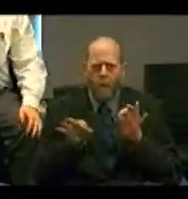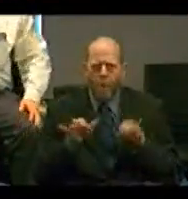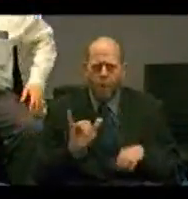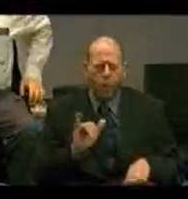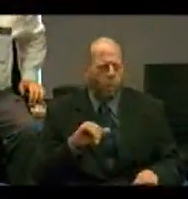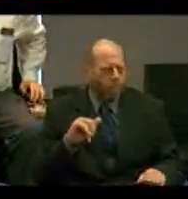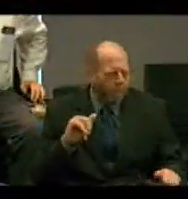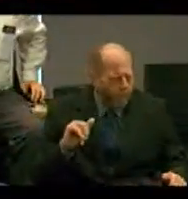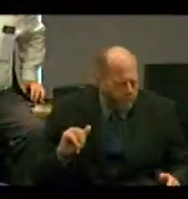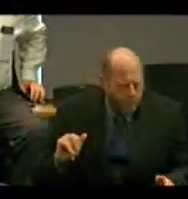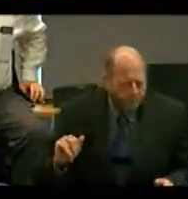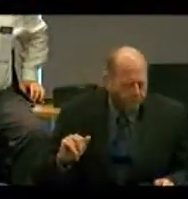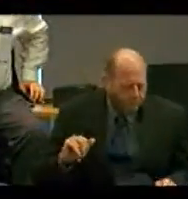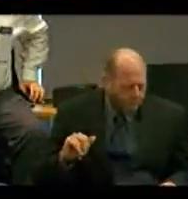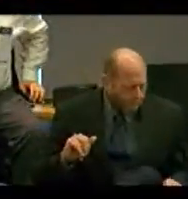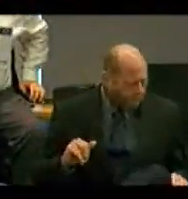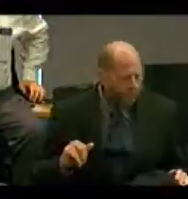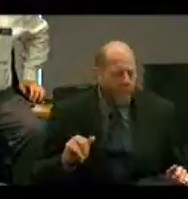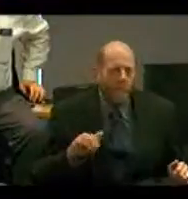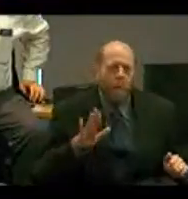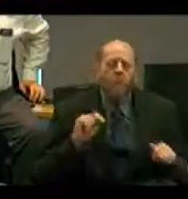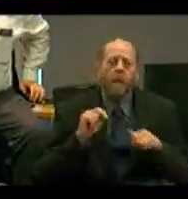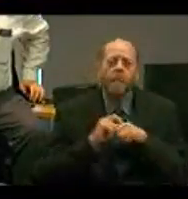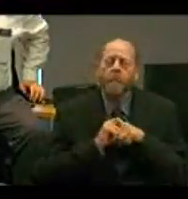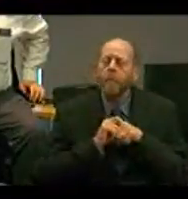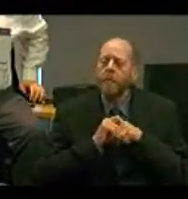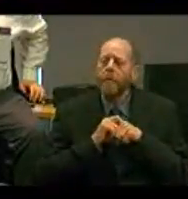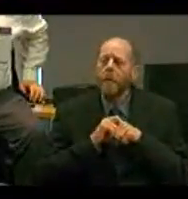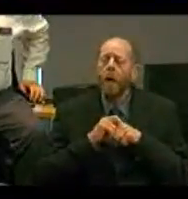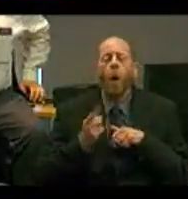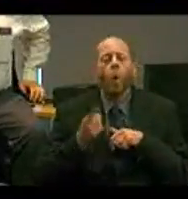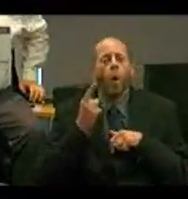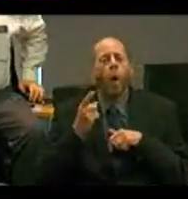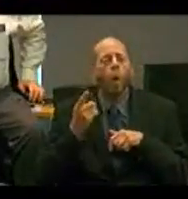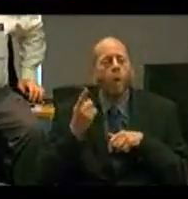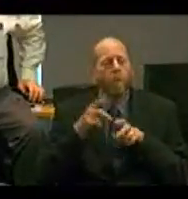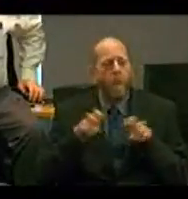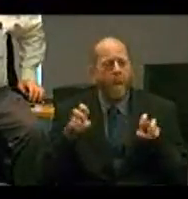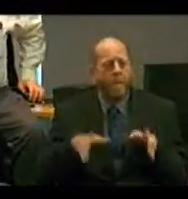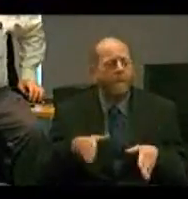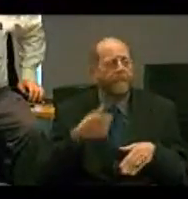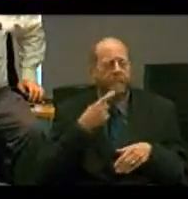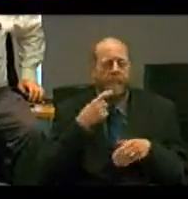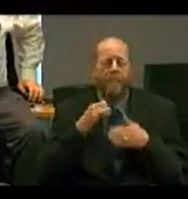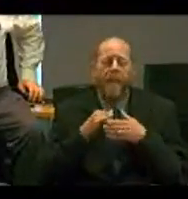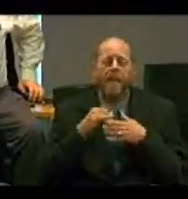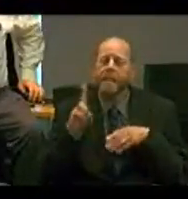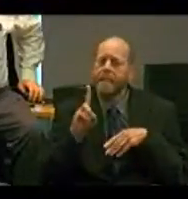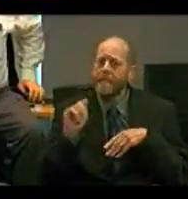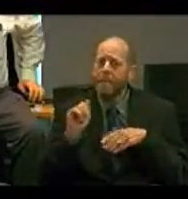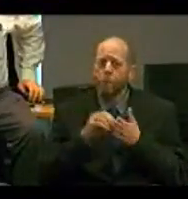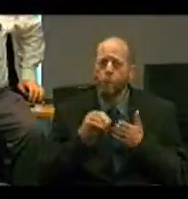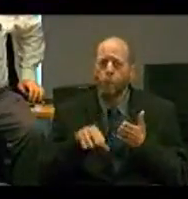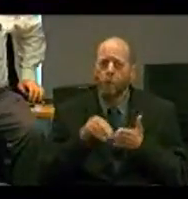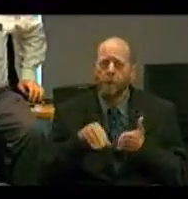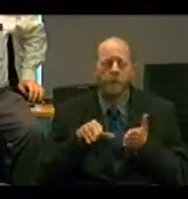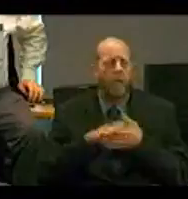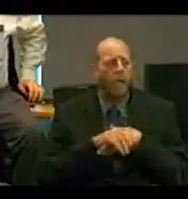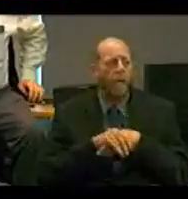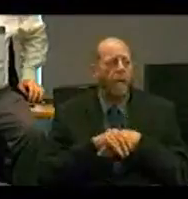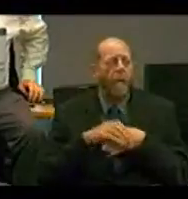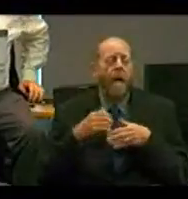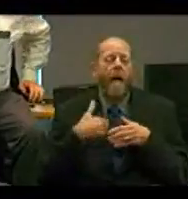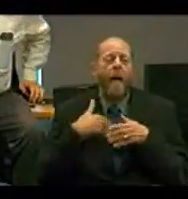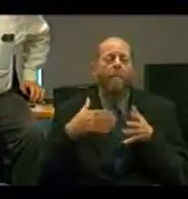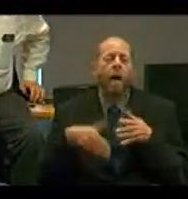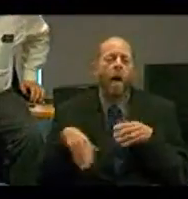too. But my point was going to be that one of the panelists had said that disabled students have